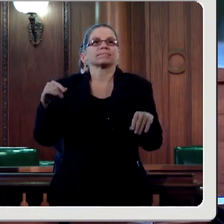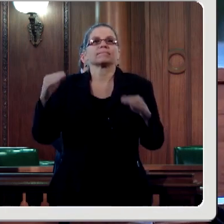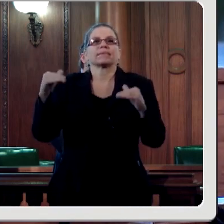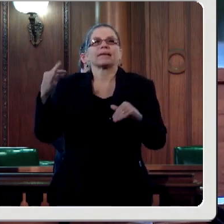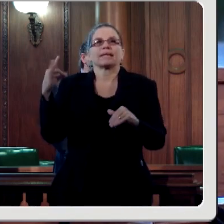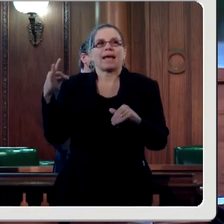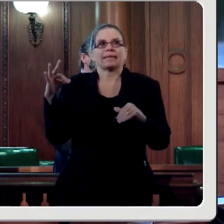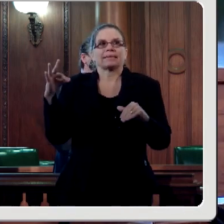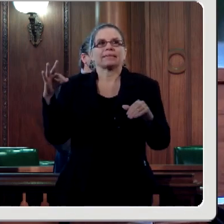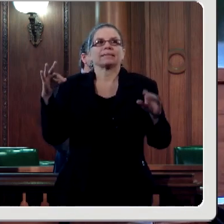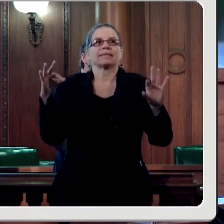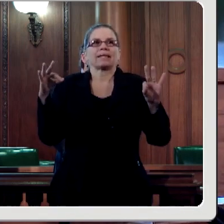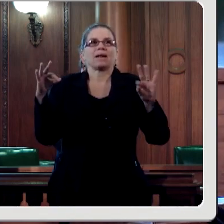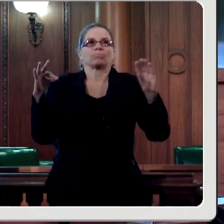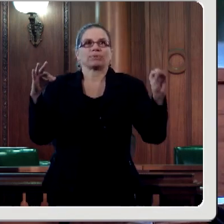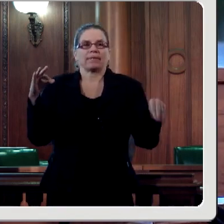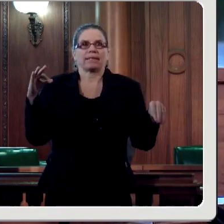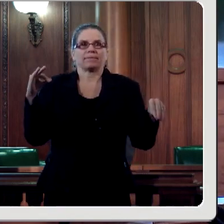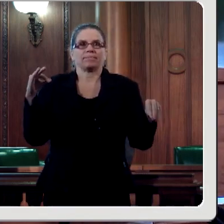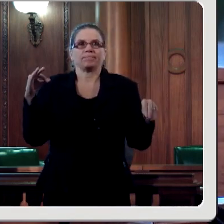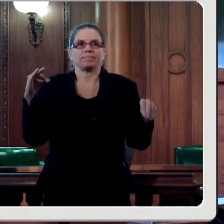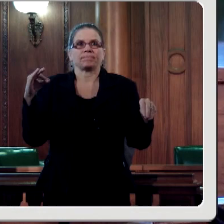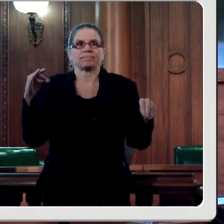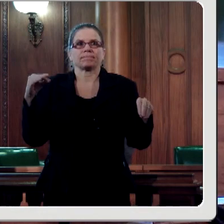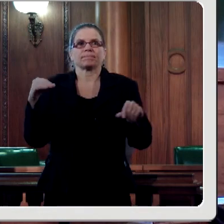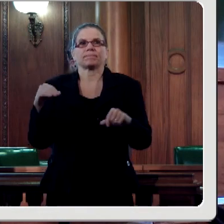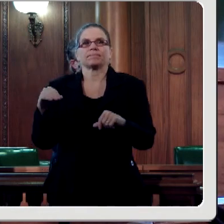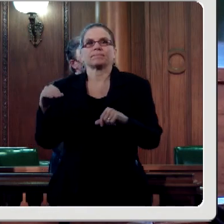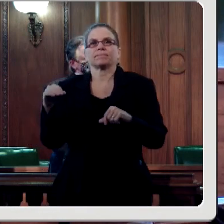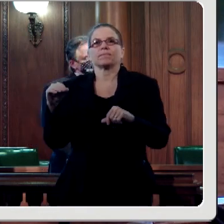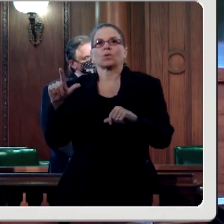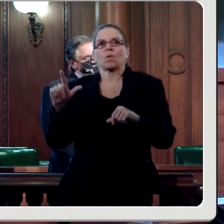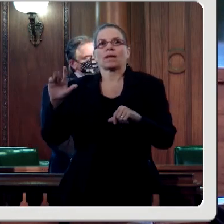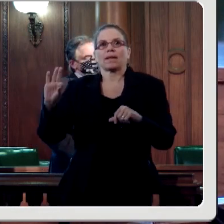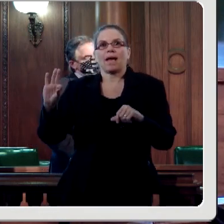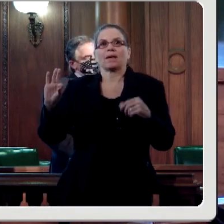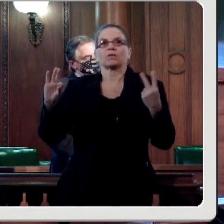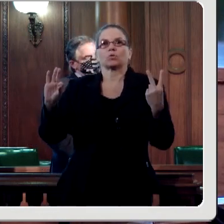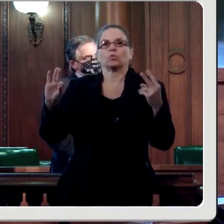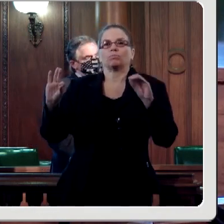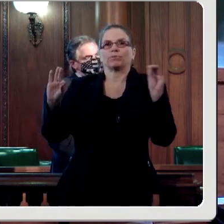01119, 9%. 01129, 2%.